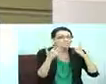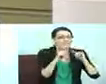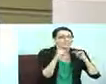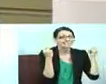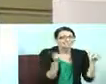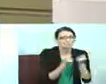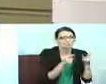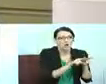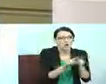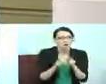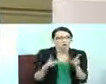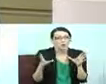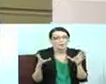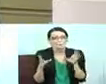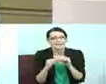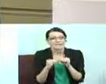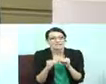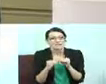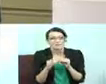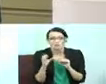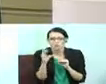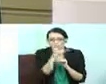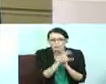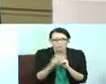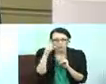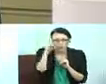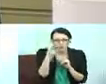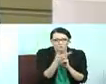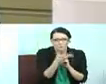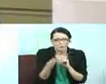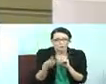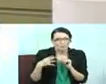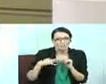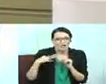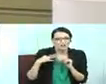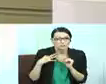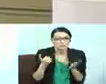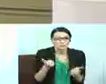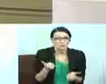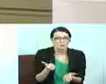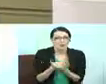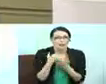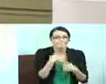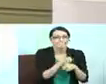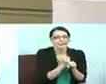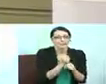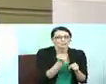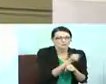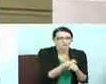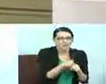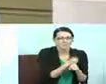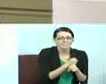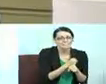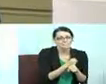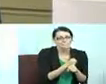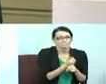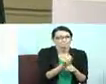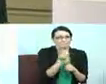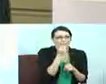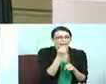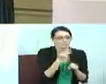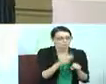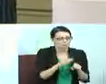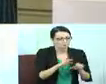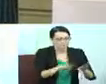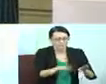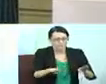is also needing some help. We're looking for a few volunteers to help make coffee, set out snacks once or